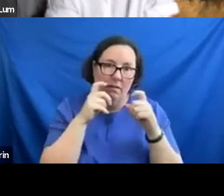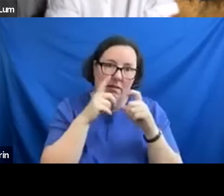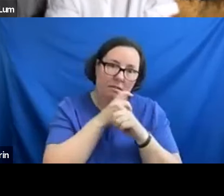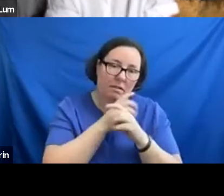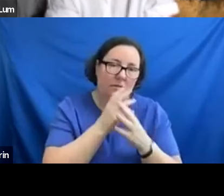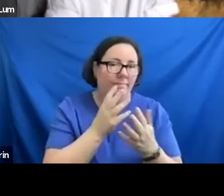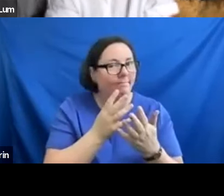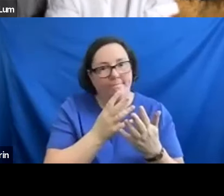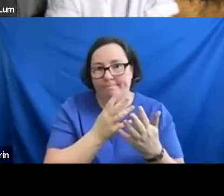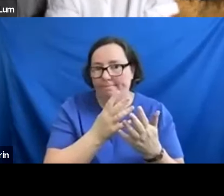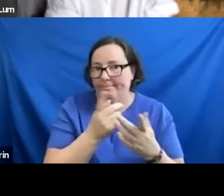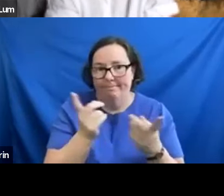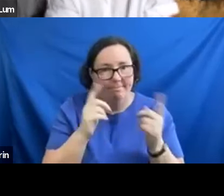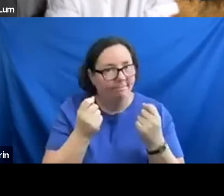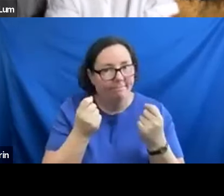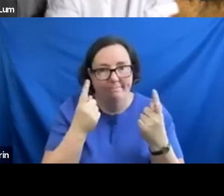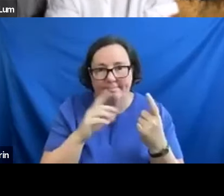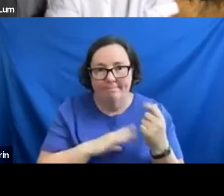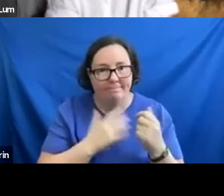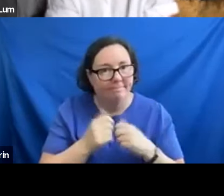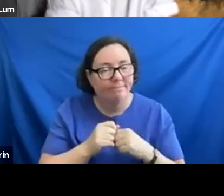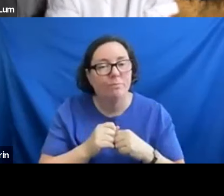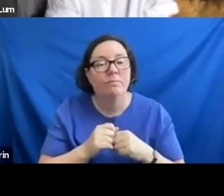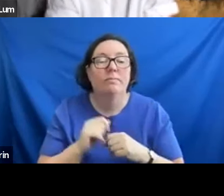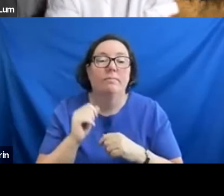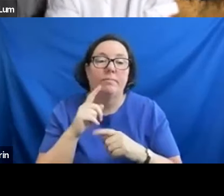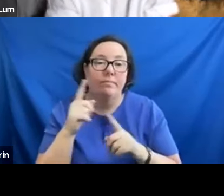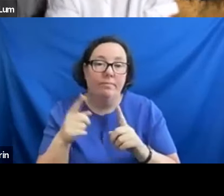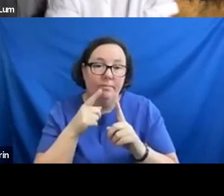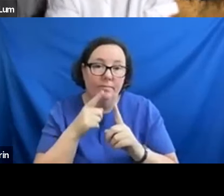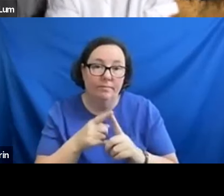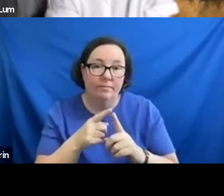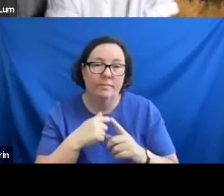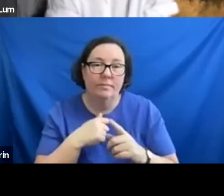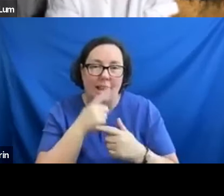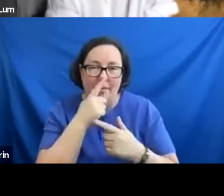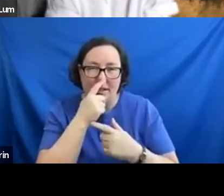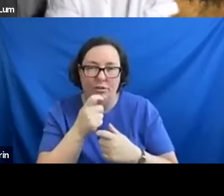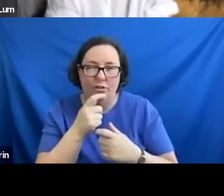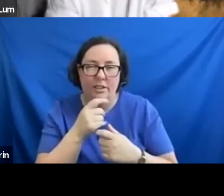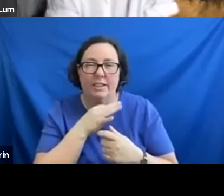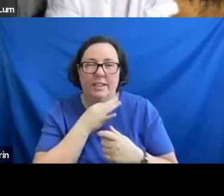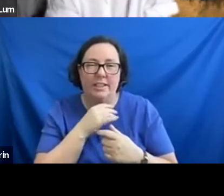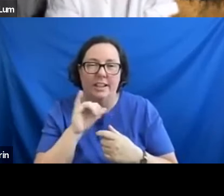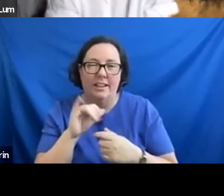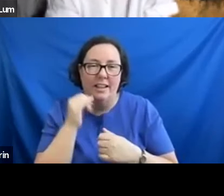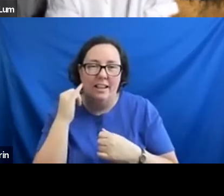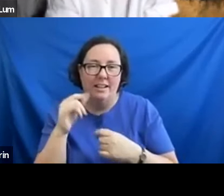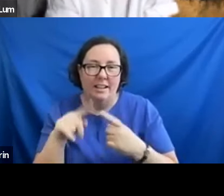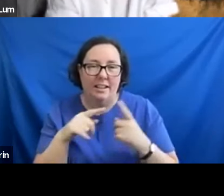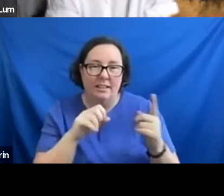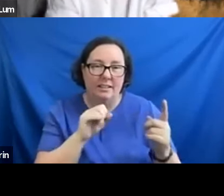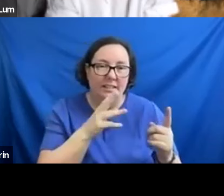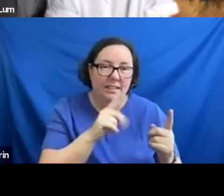And further to her point, I'm quite intrigued by this notion that both she and